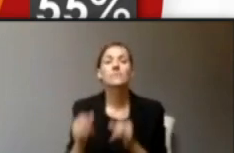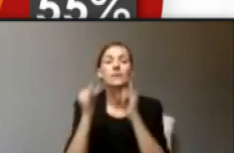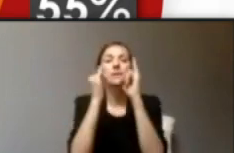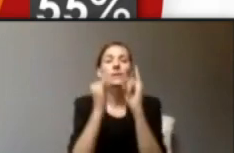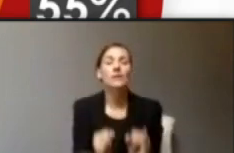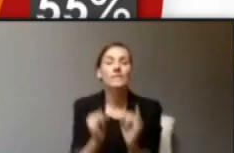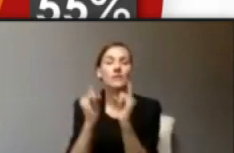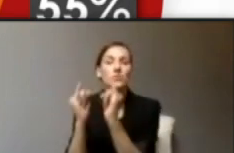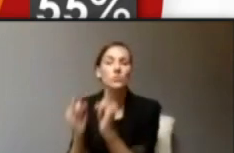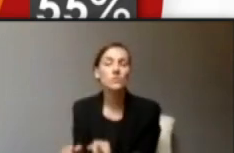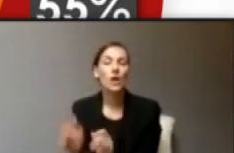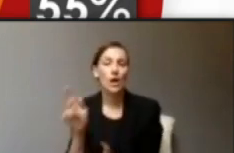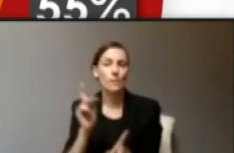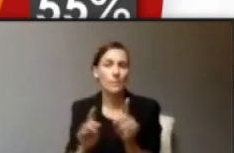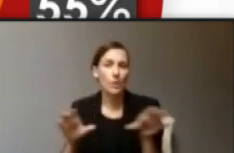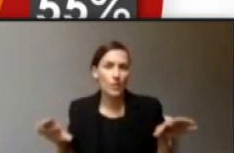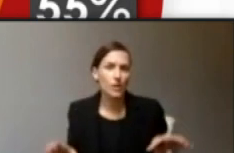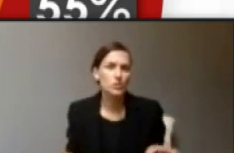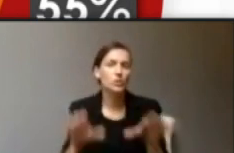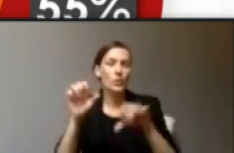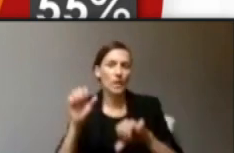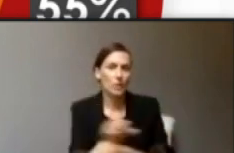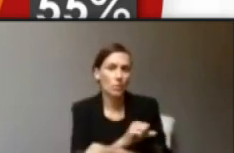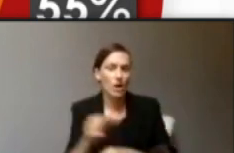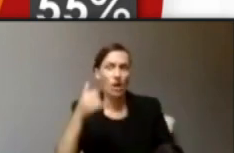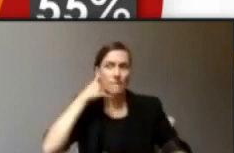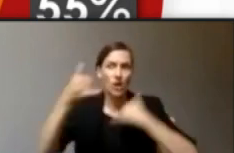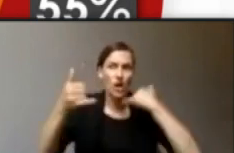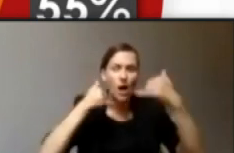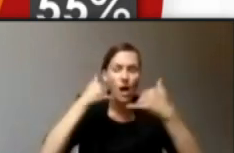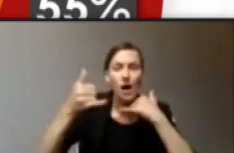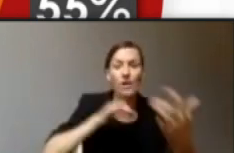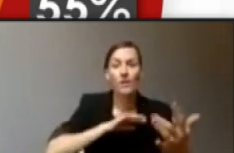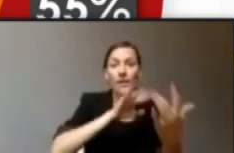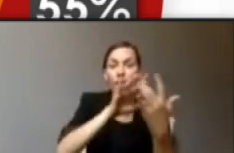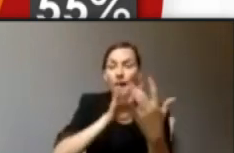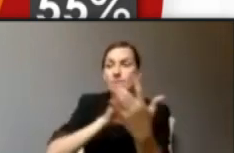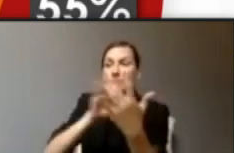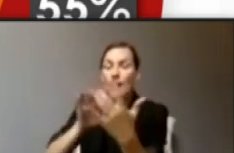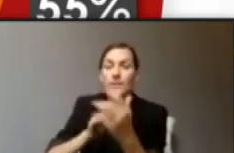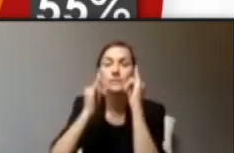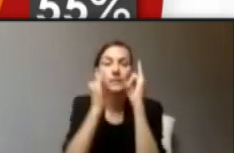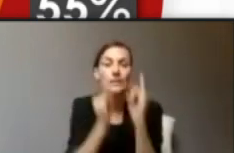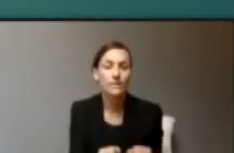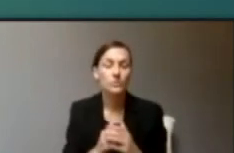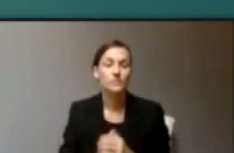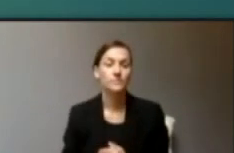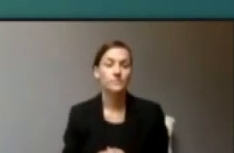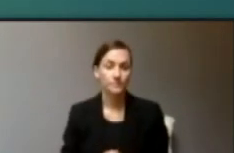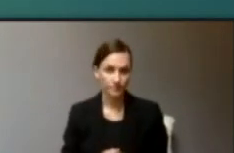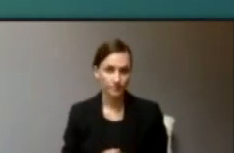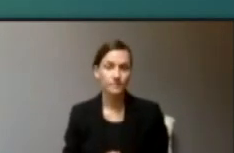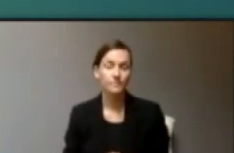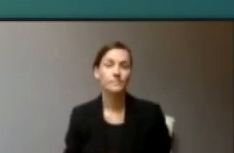the legwork of getting on the phone and contacting individuals. Next slide, please.